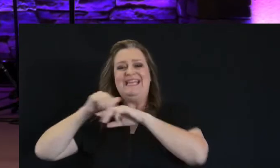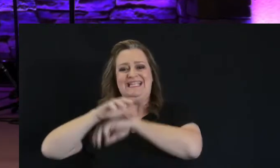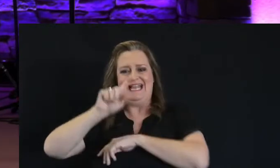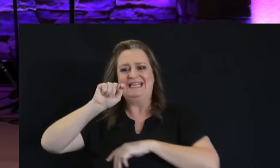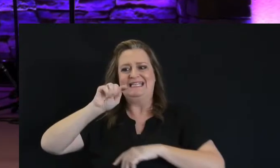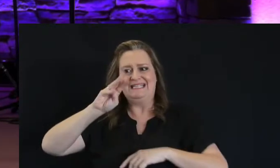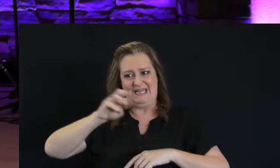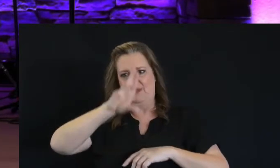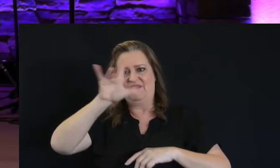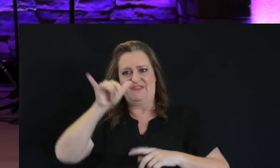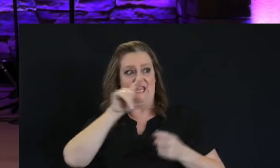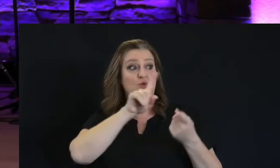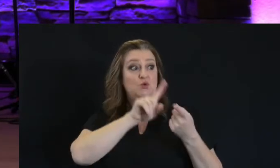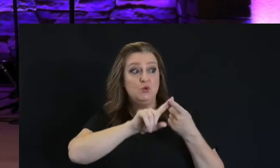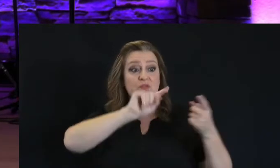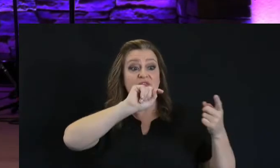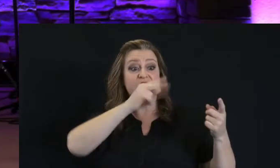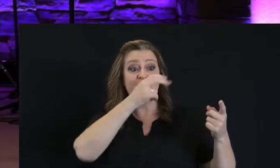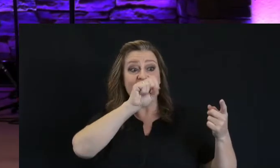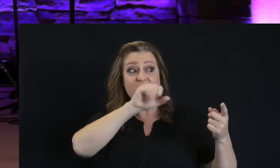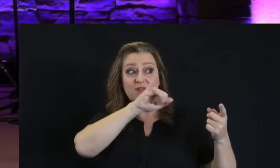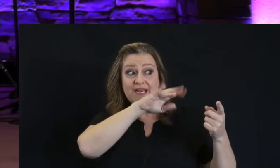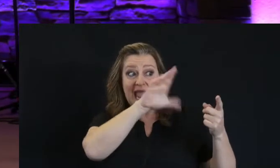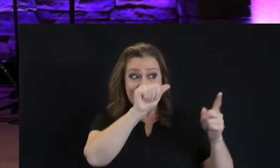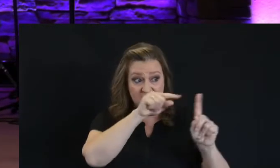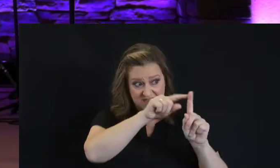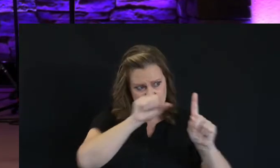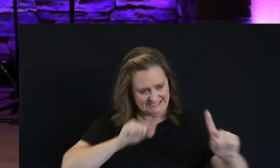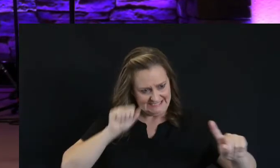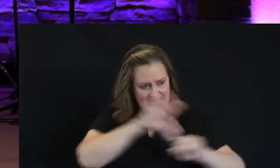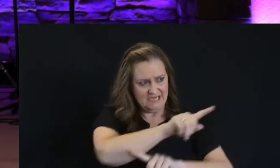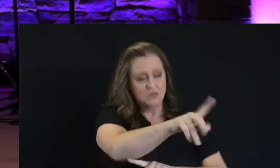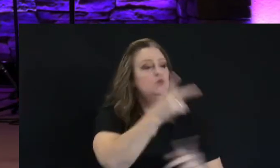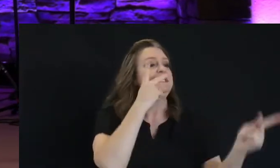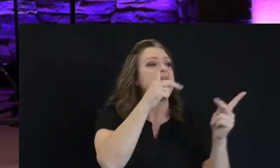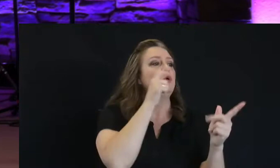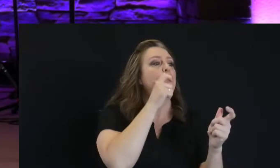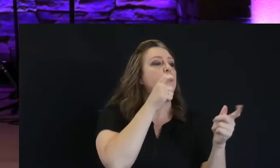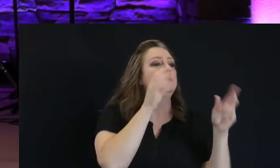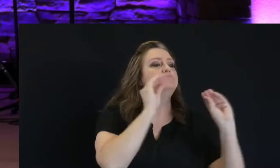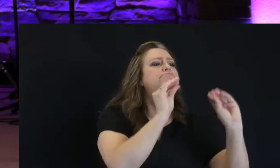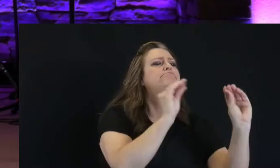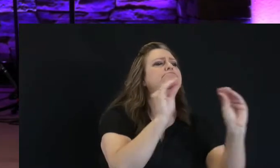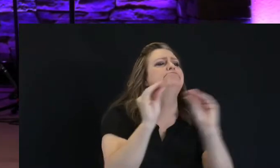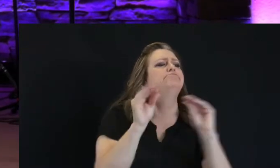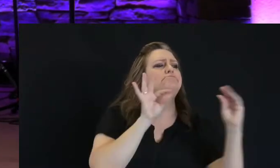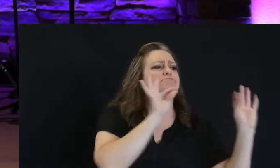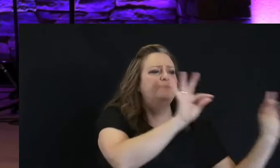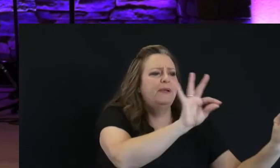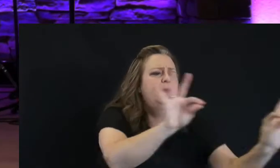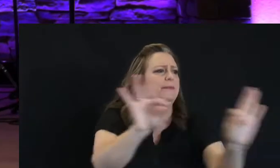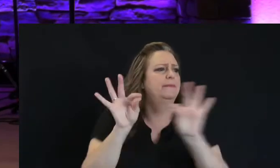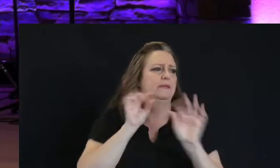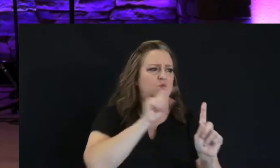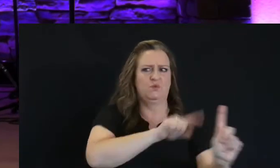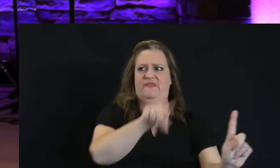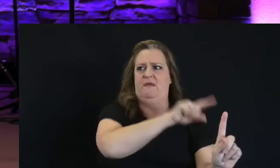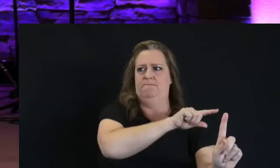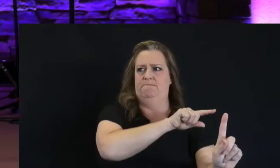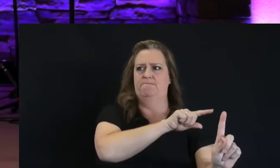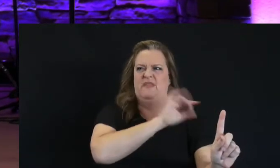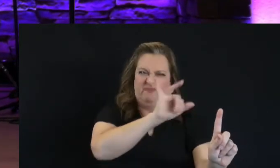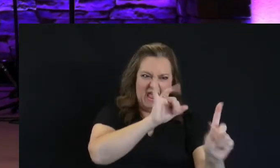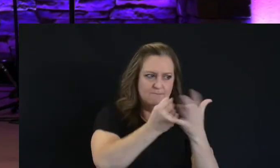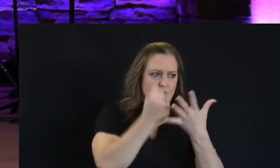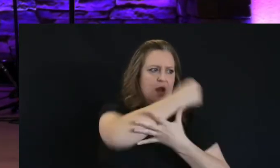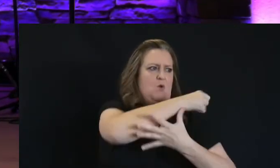him to Rome to find out who was on the throne. He sent him to Thessalonica to see who was reigning in the hearts of the people he had just ministered to you. Folks,